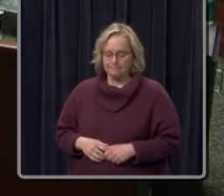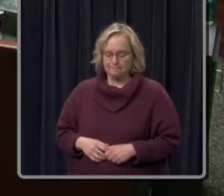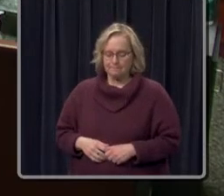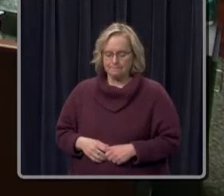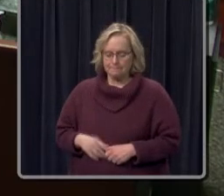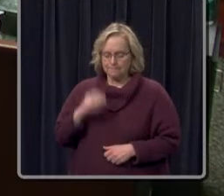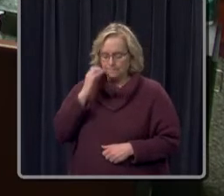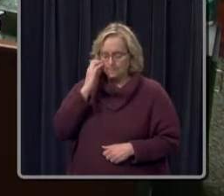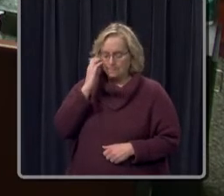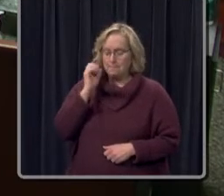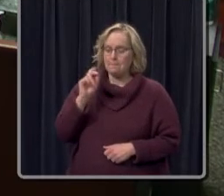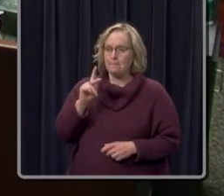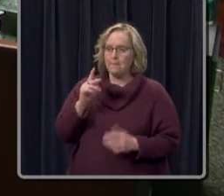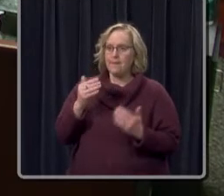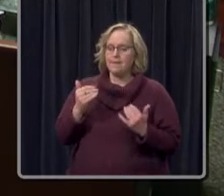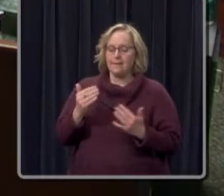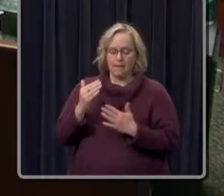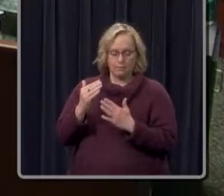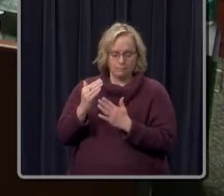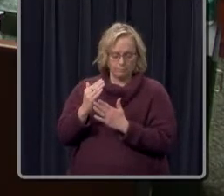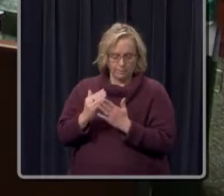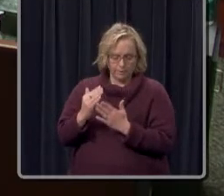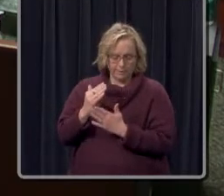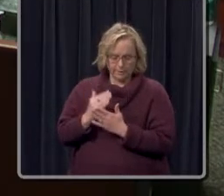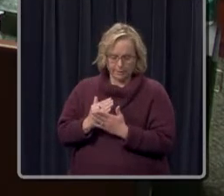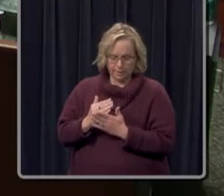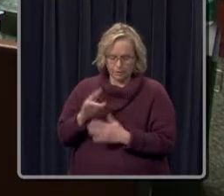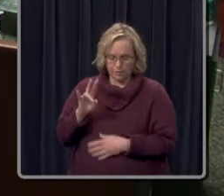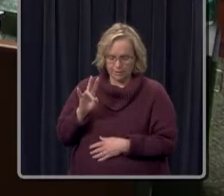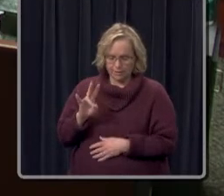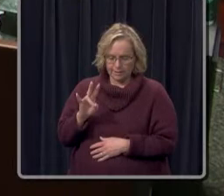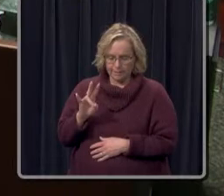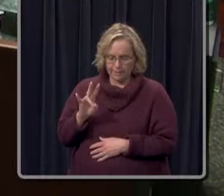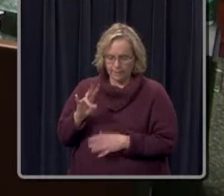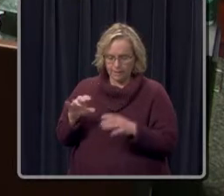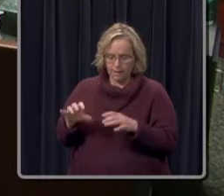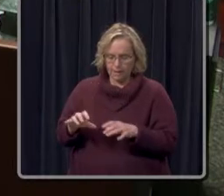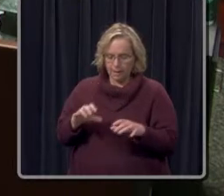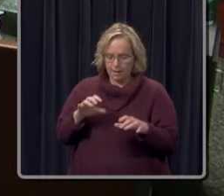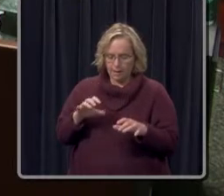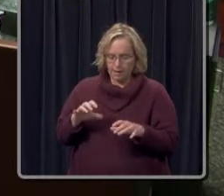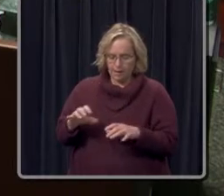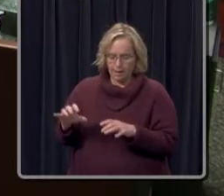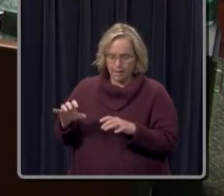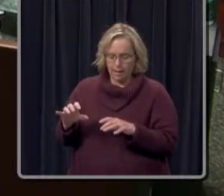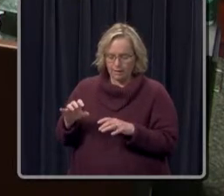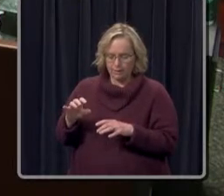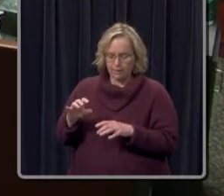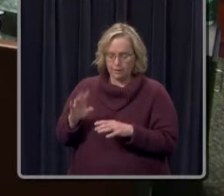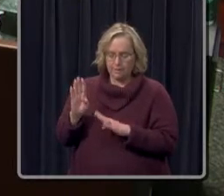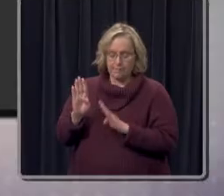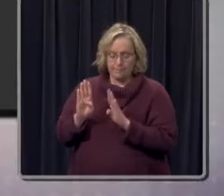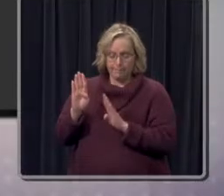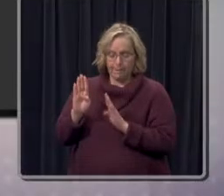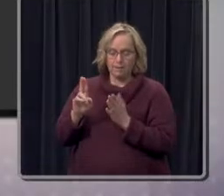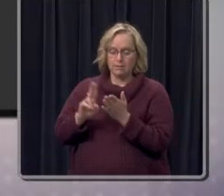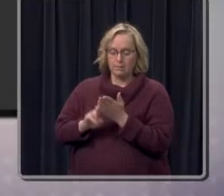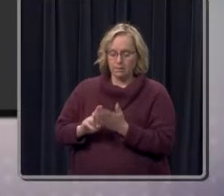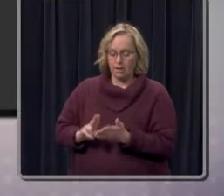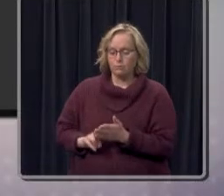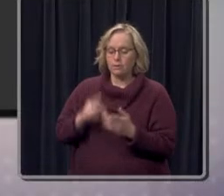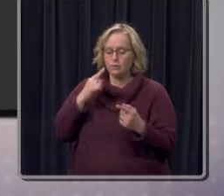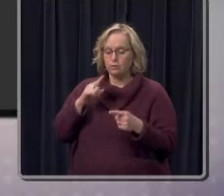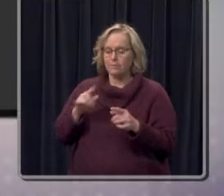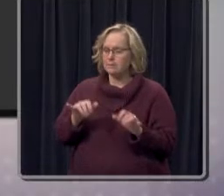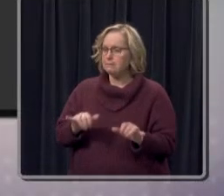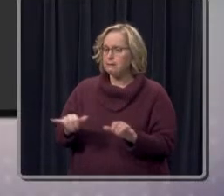Okay, moving on to section 7, action bids, contracts, and agreements. Basically the same question. Does anyone have